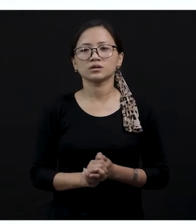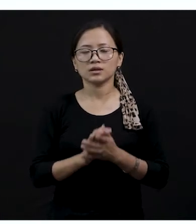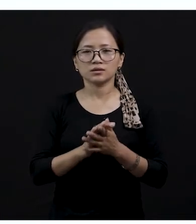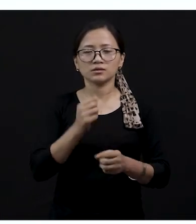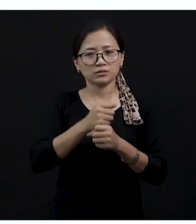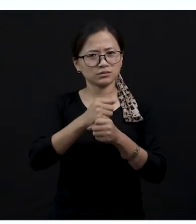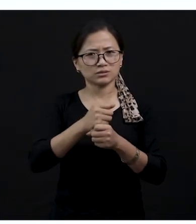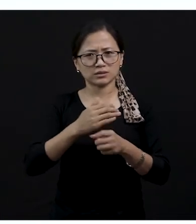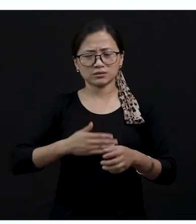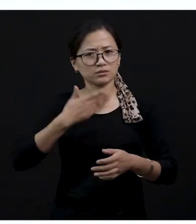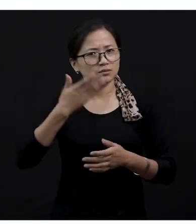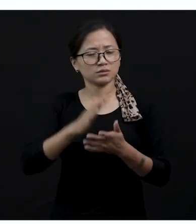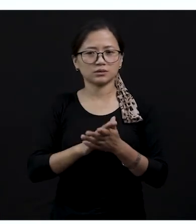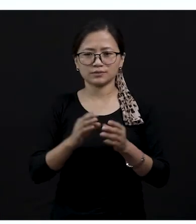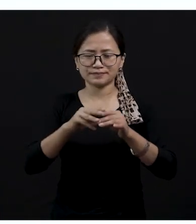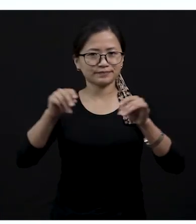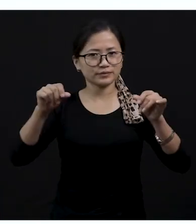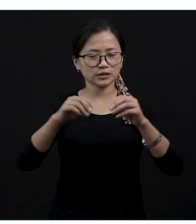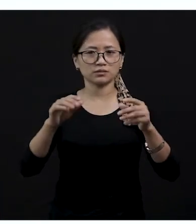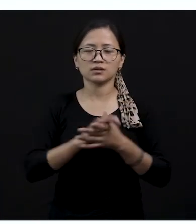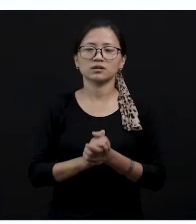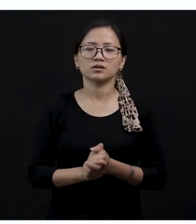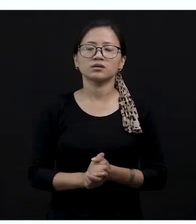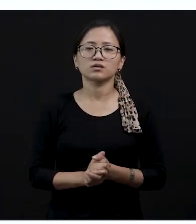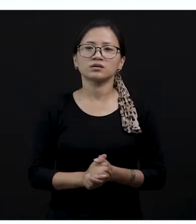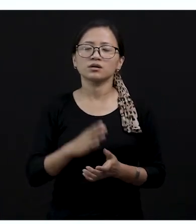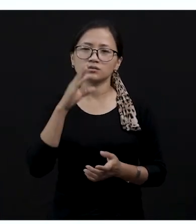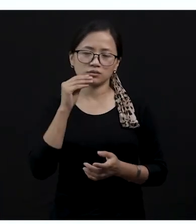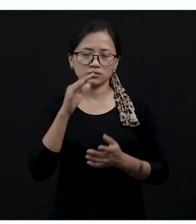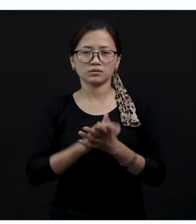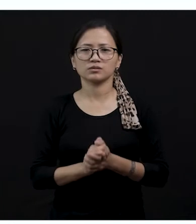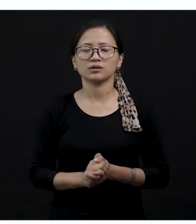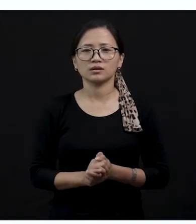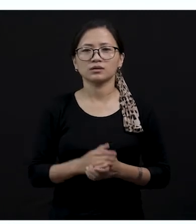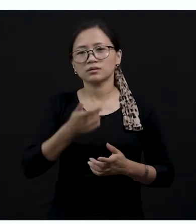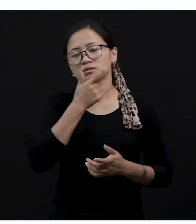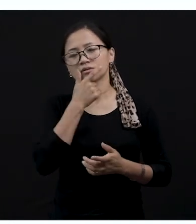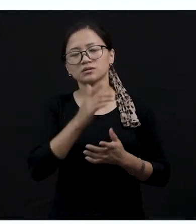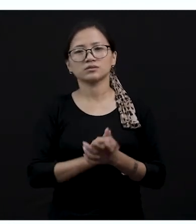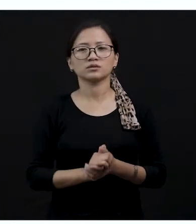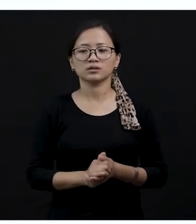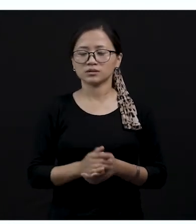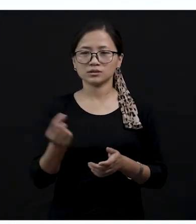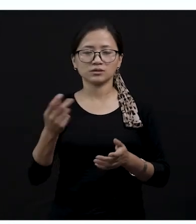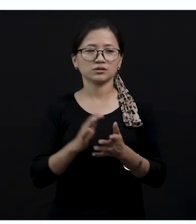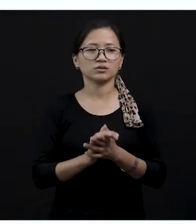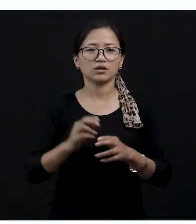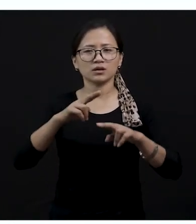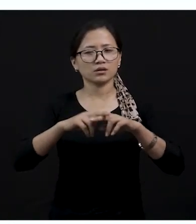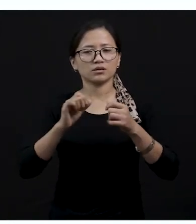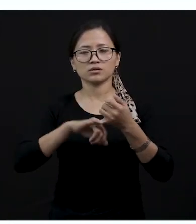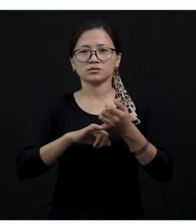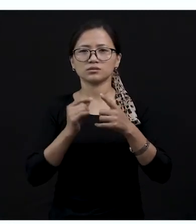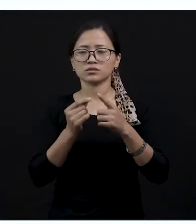which were in the pond, they all started making sound. They all started quacking like they were daft. Daft means stupid, okay,